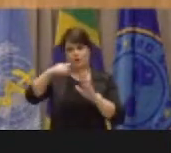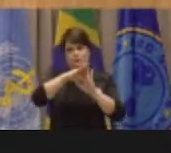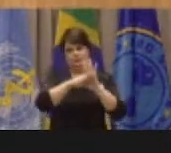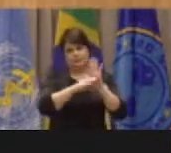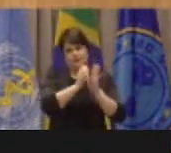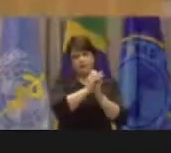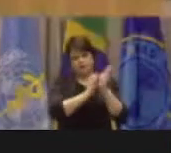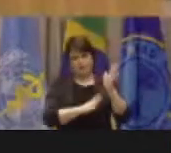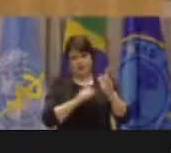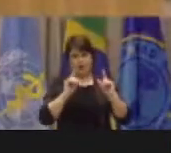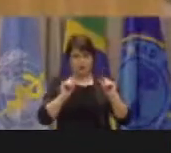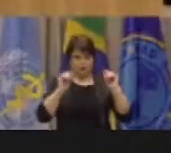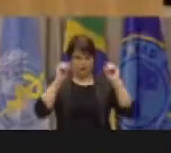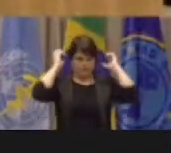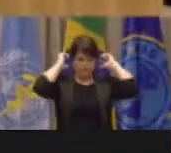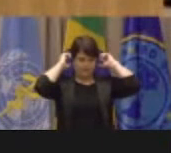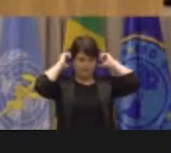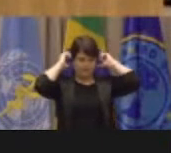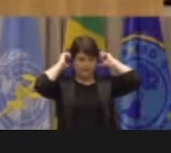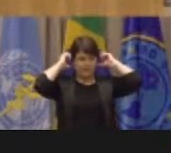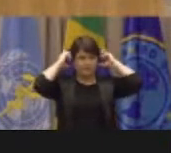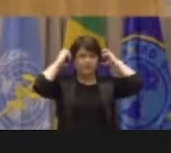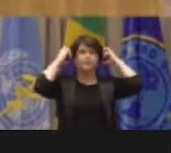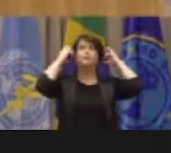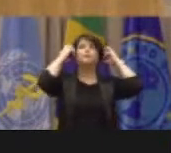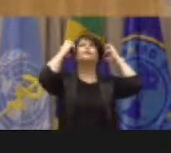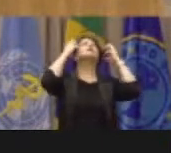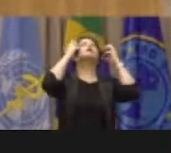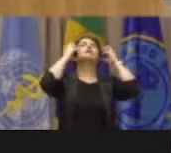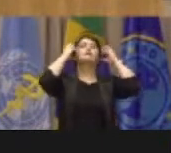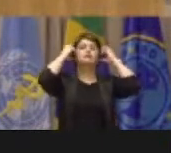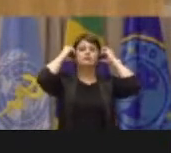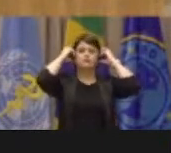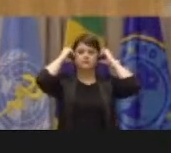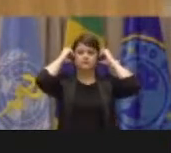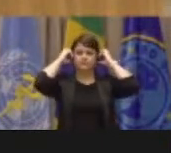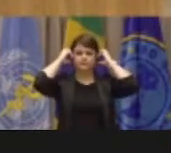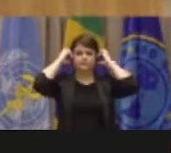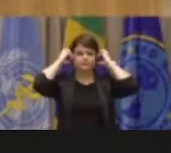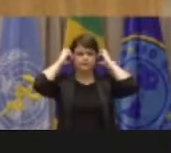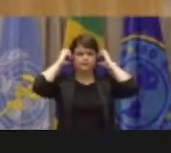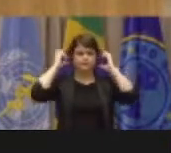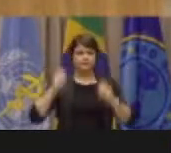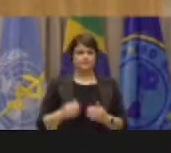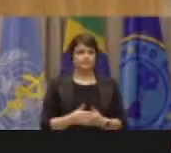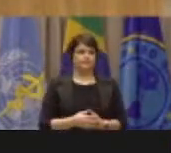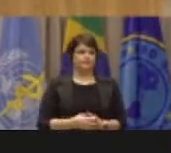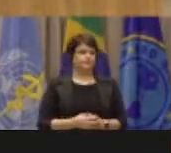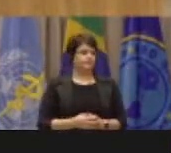now we are going to go to the next activity.